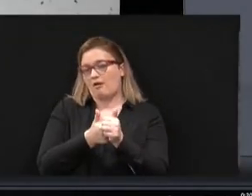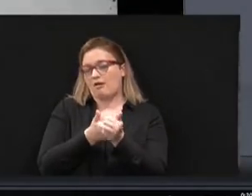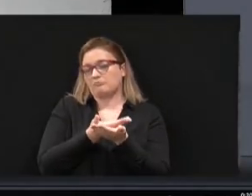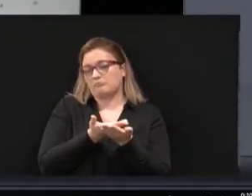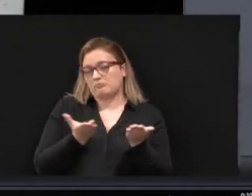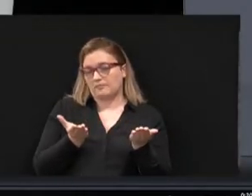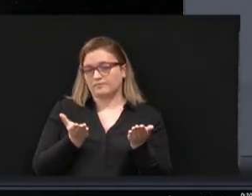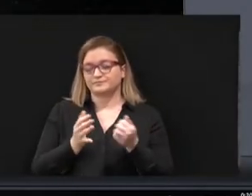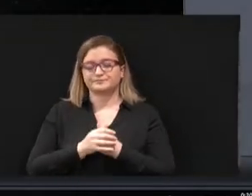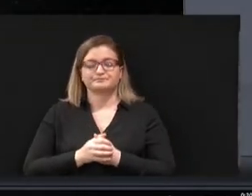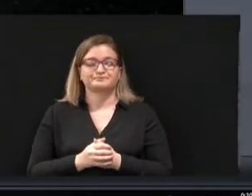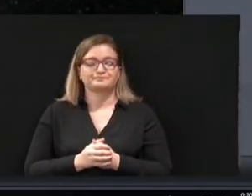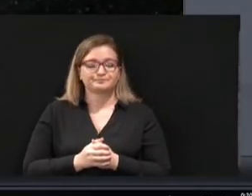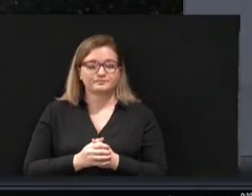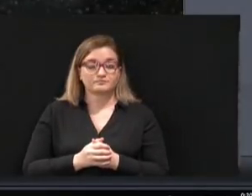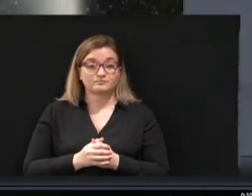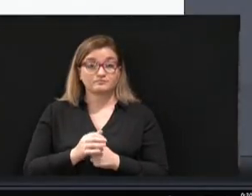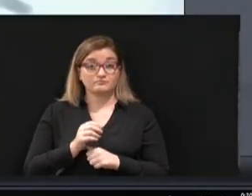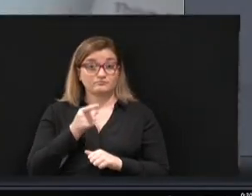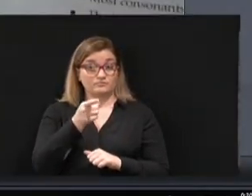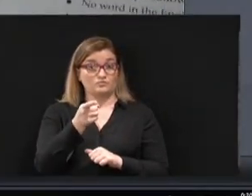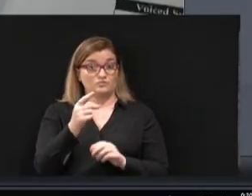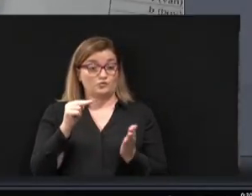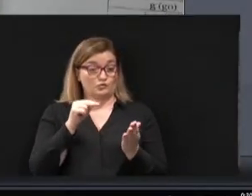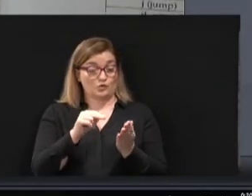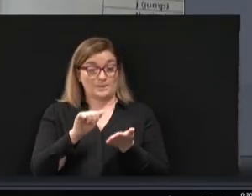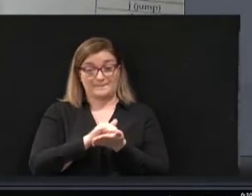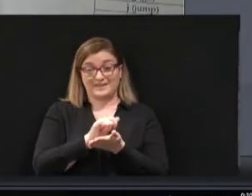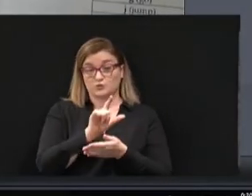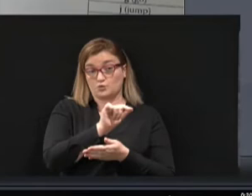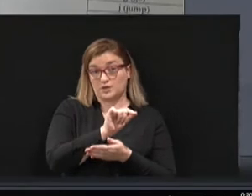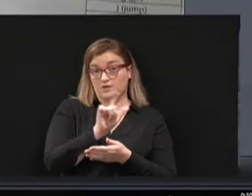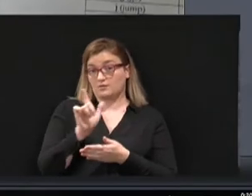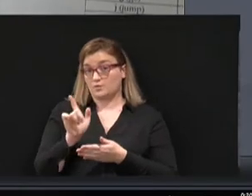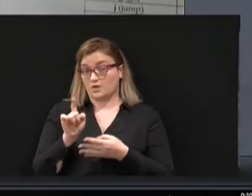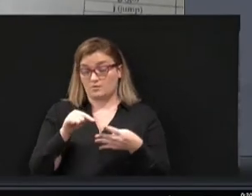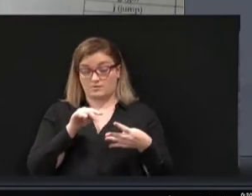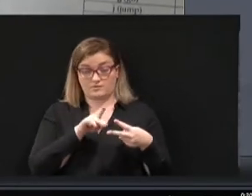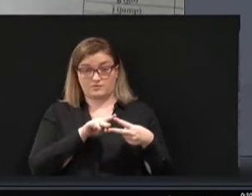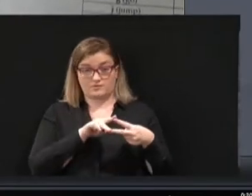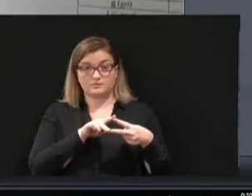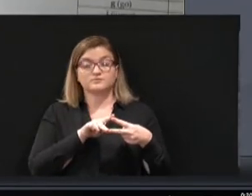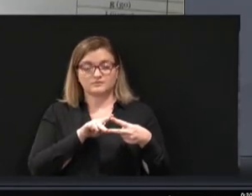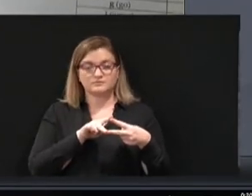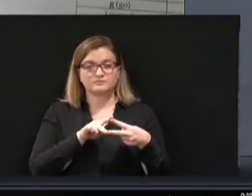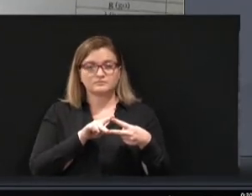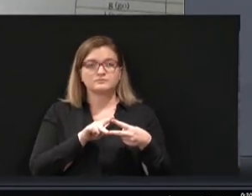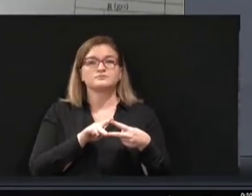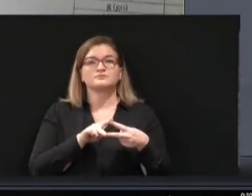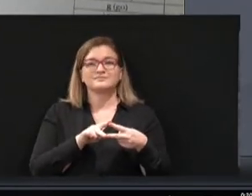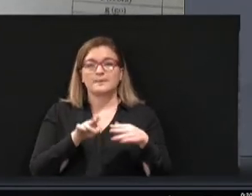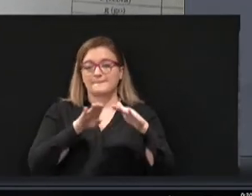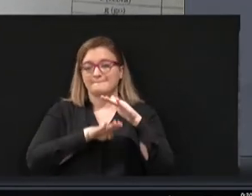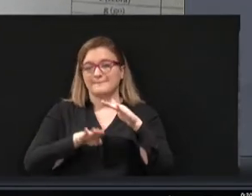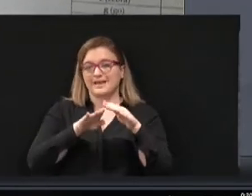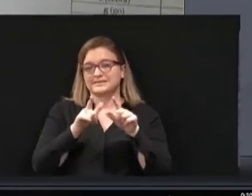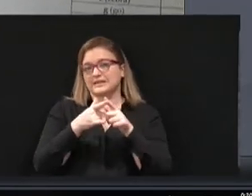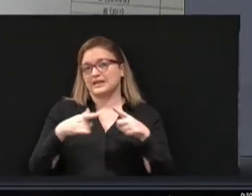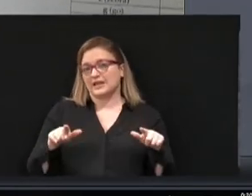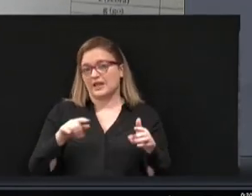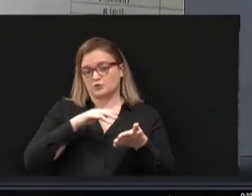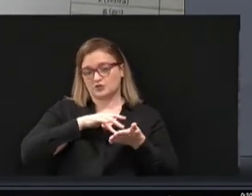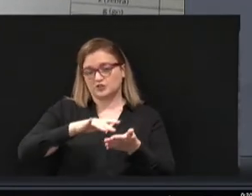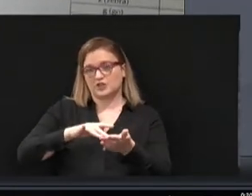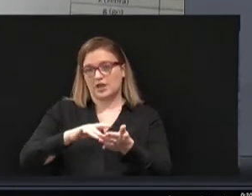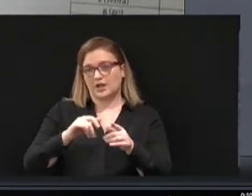If you look at this page 2021, it talks about some basic language study terminology.